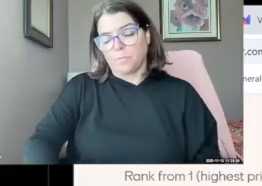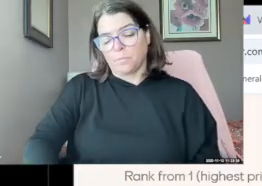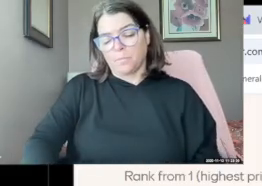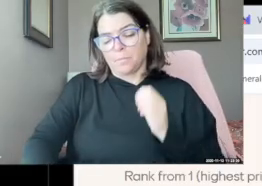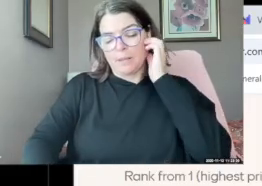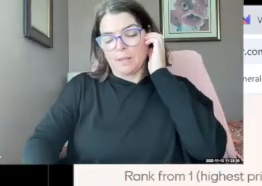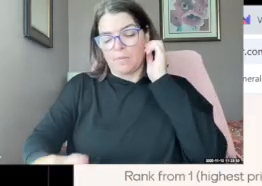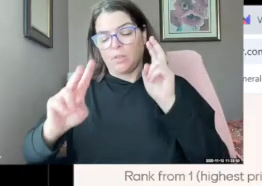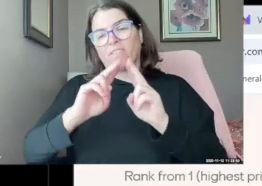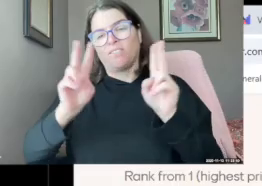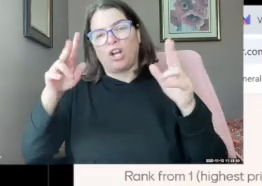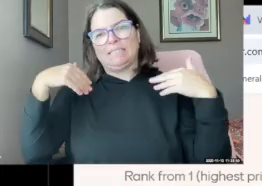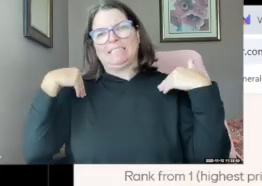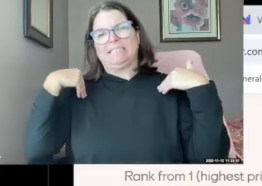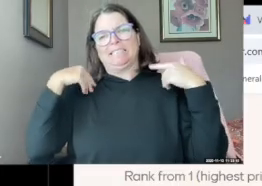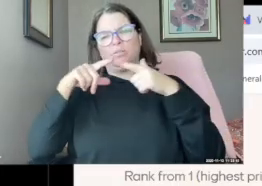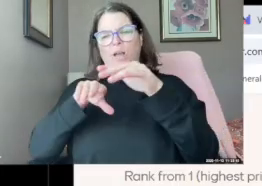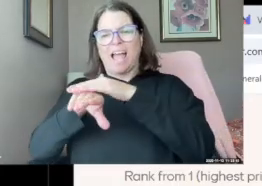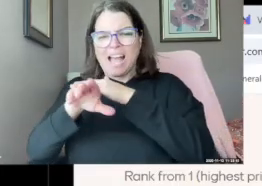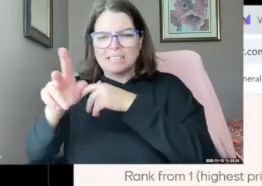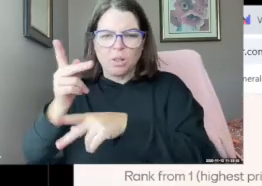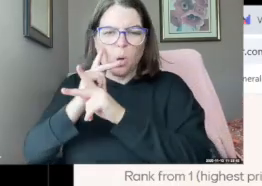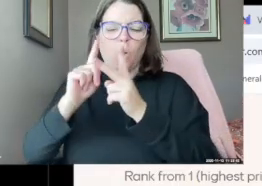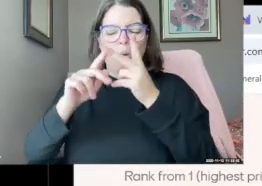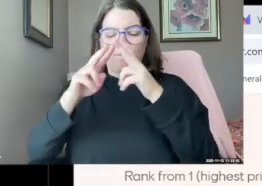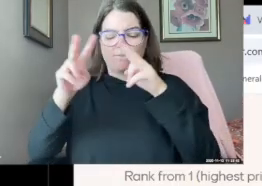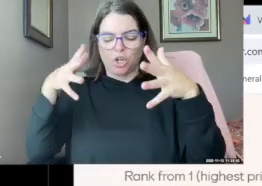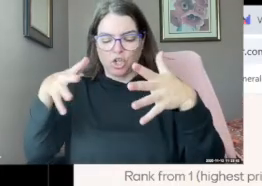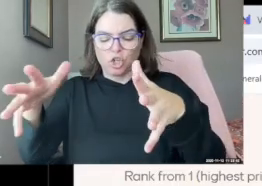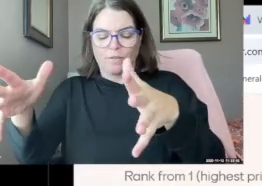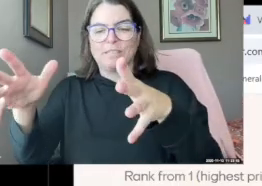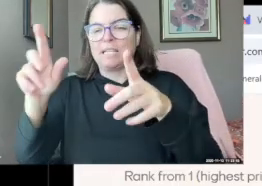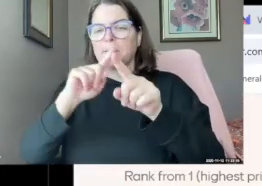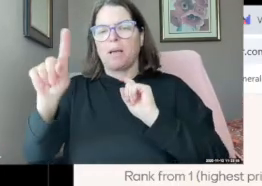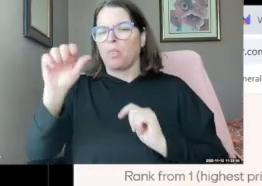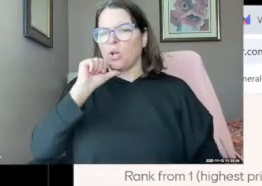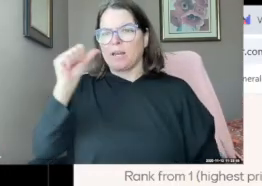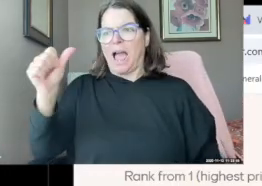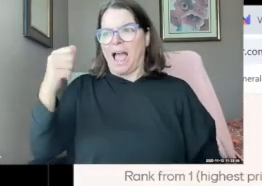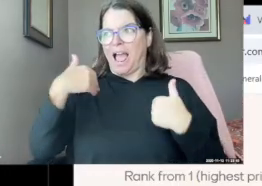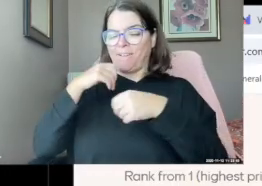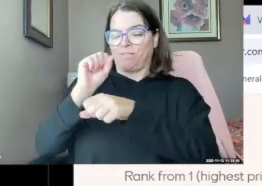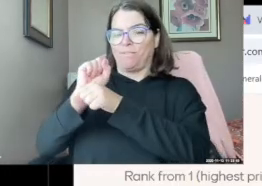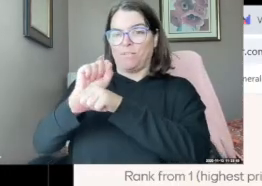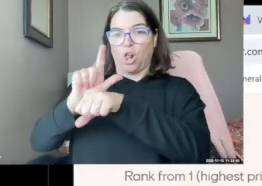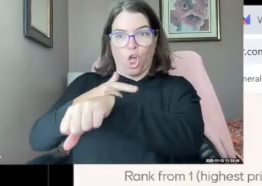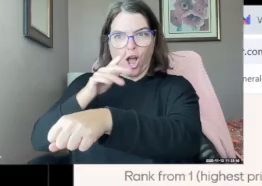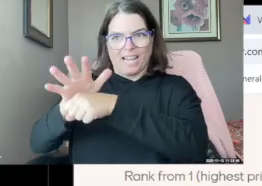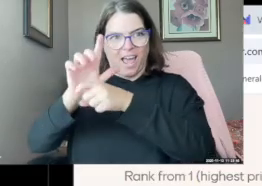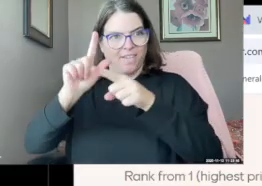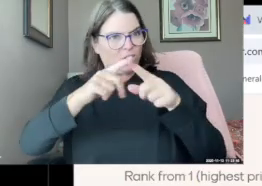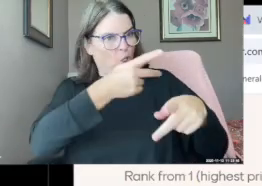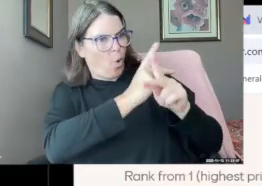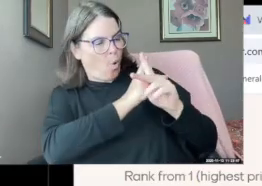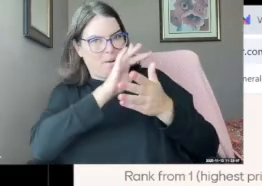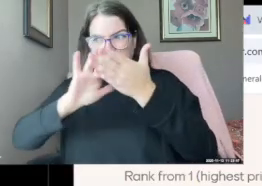low income and truly cannot access loans. They are very hesitant about accessing loans. They're very nervous that